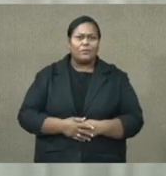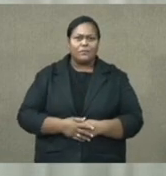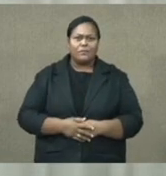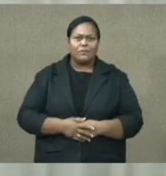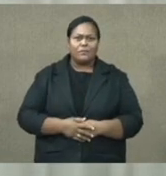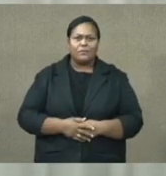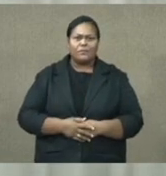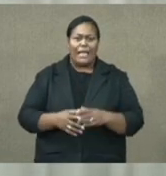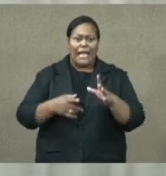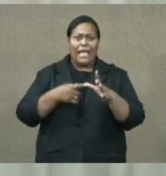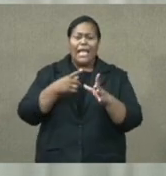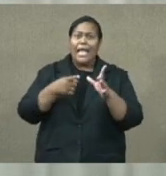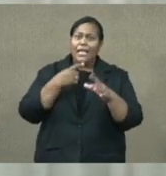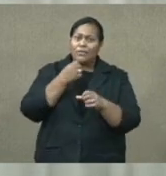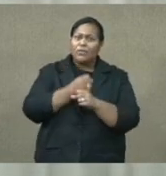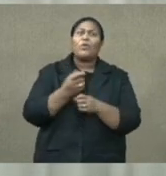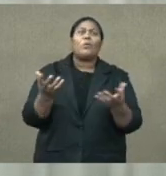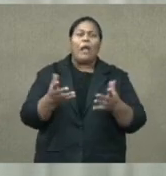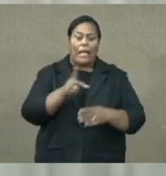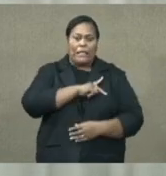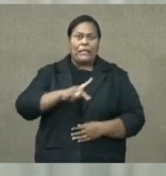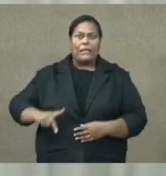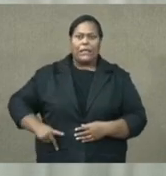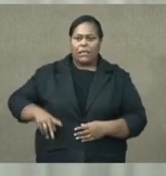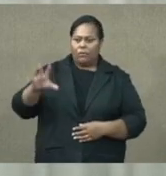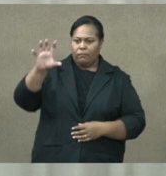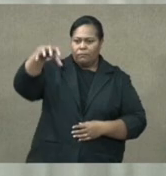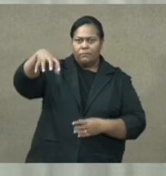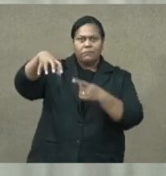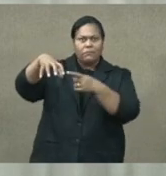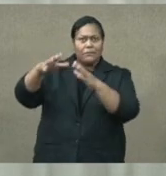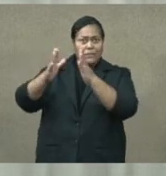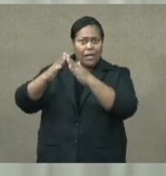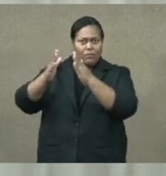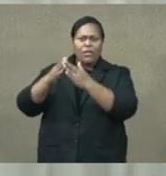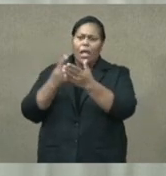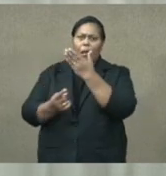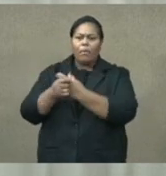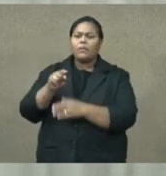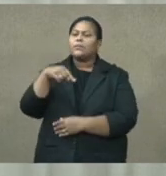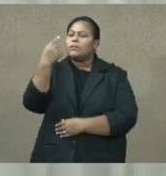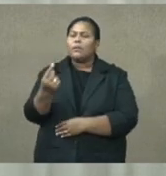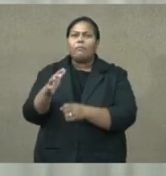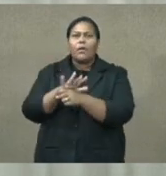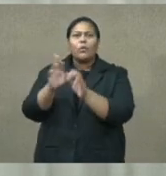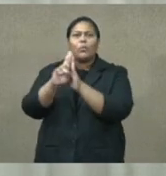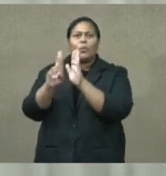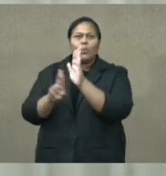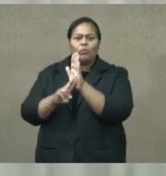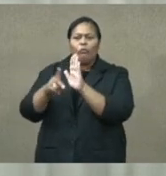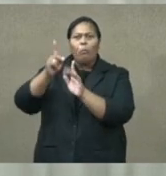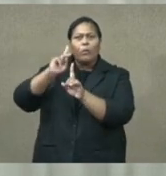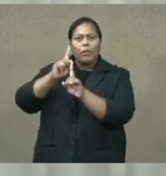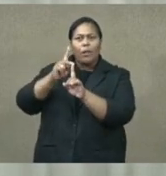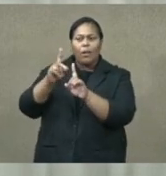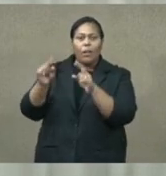Ahasuerus, who was hung on the gallows he had erected for his political opponents, the Jews, in exile in